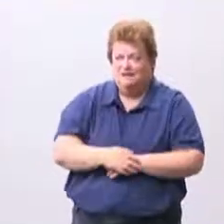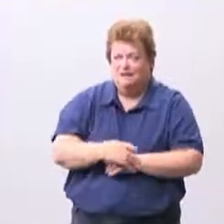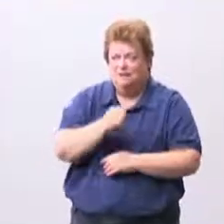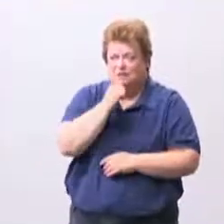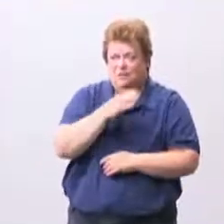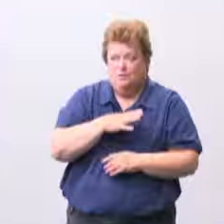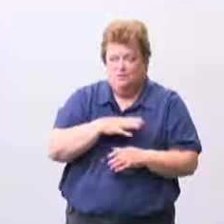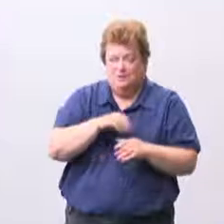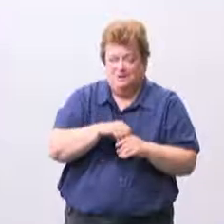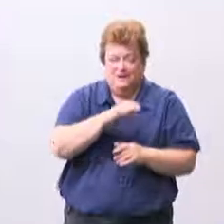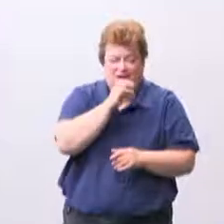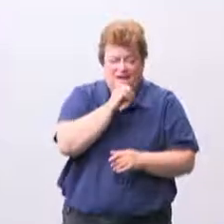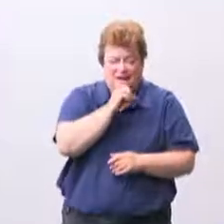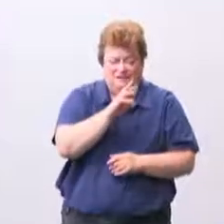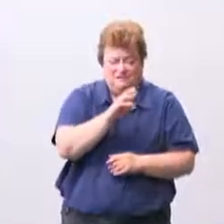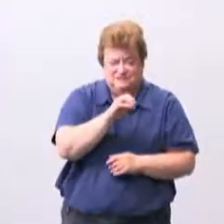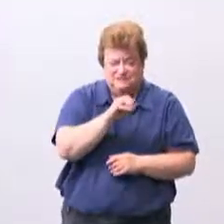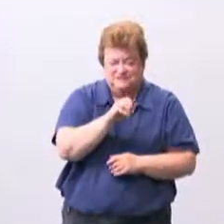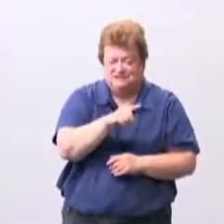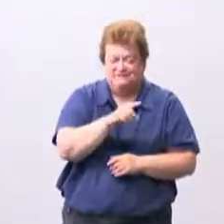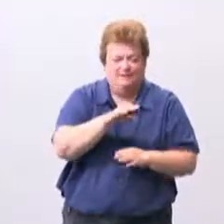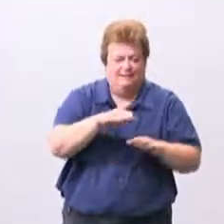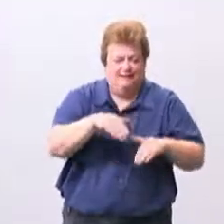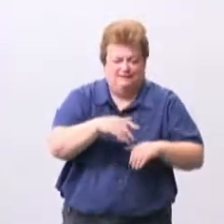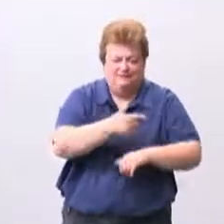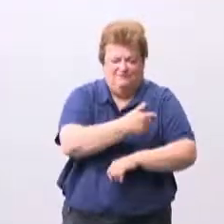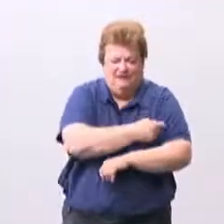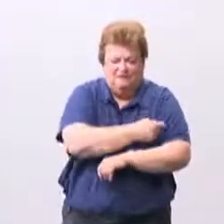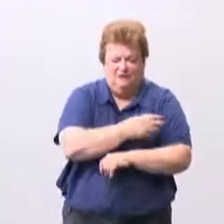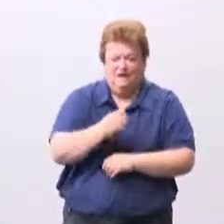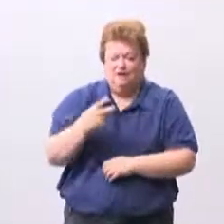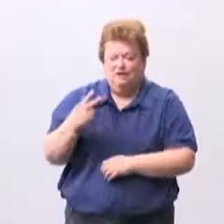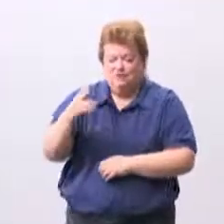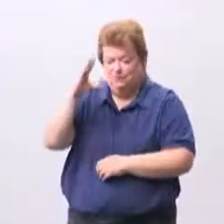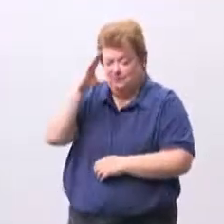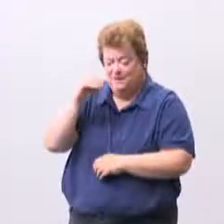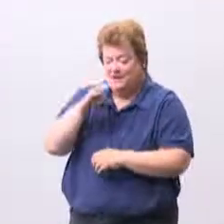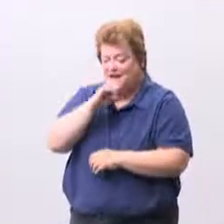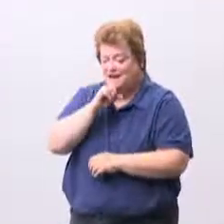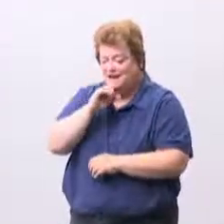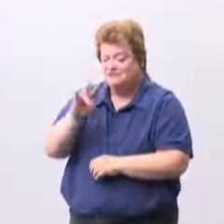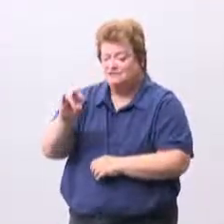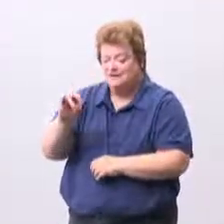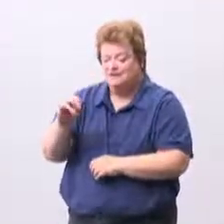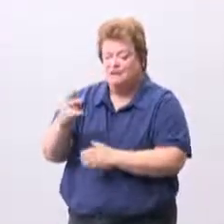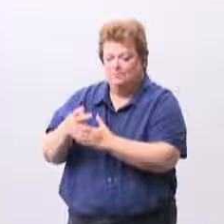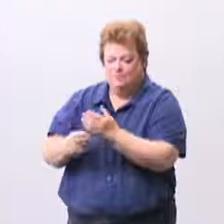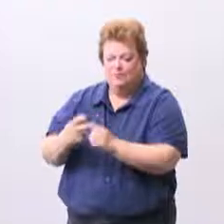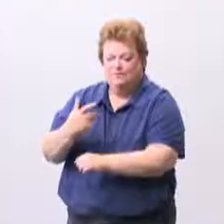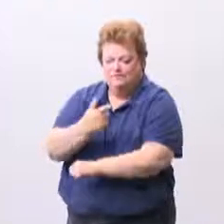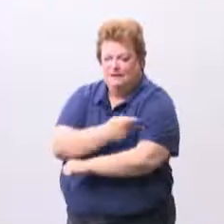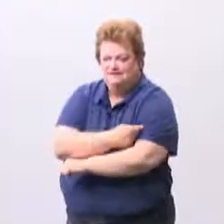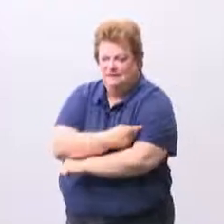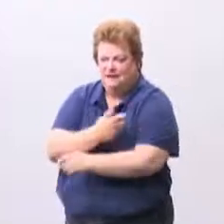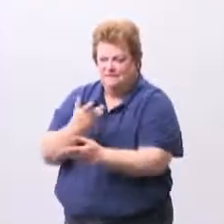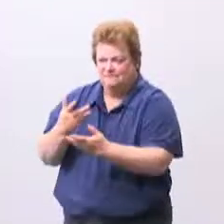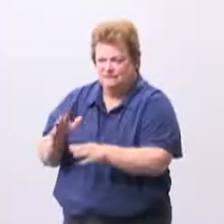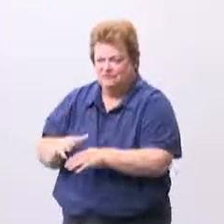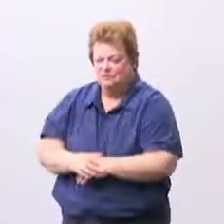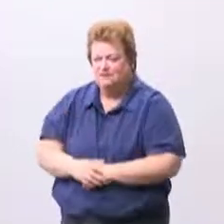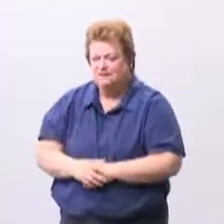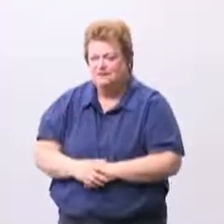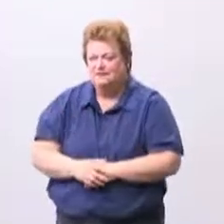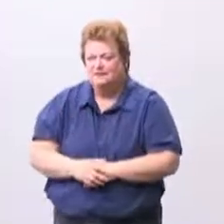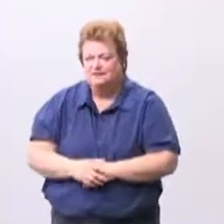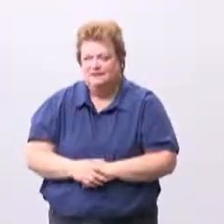woman in her 60s who was unvaccinated and 2 men in their 70s who were vaccinated.